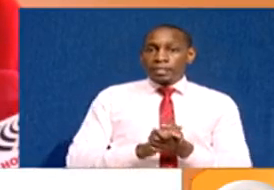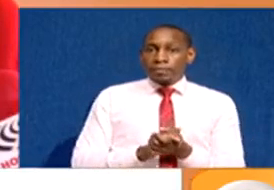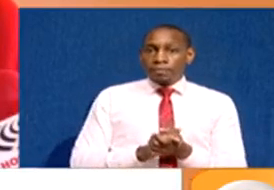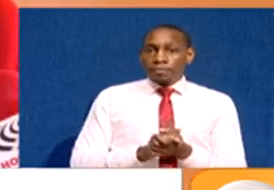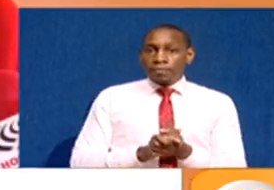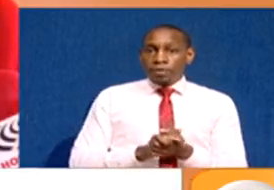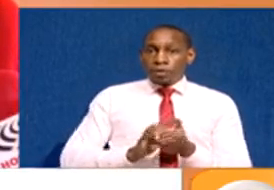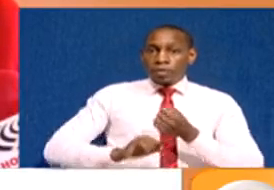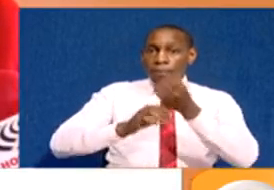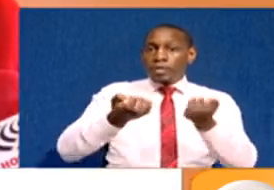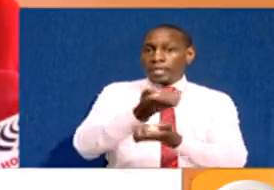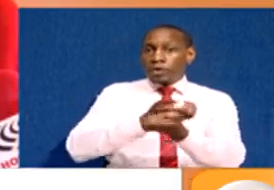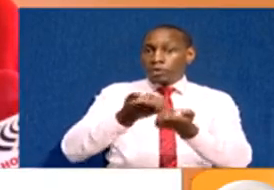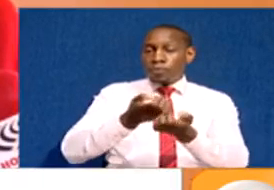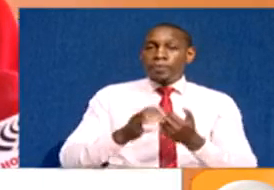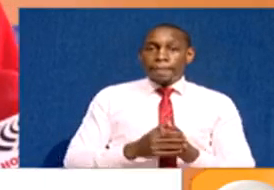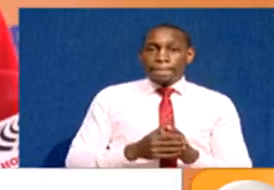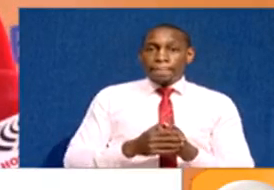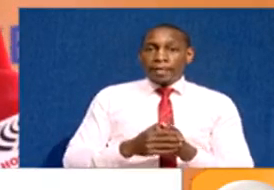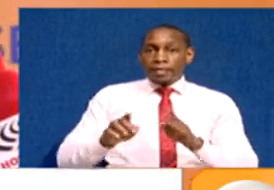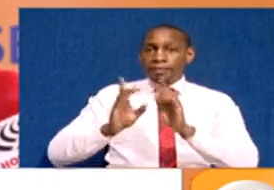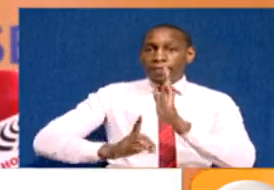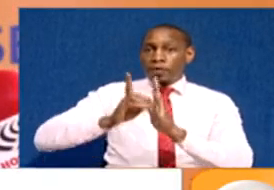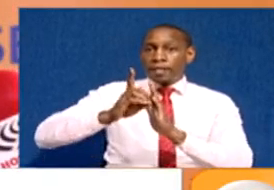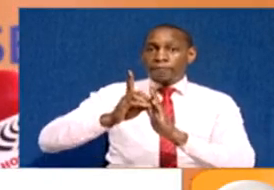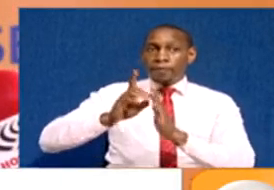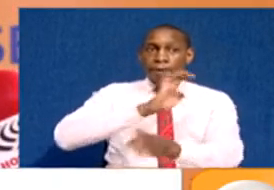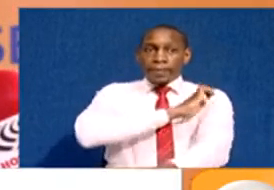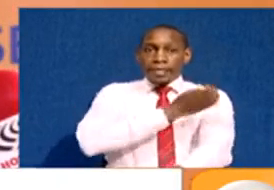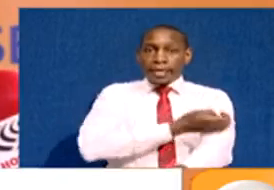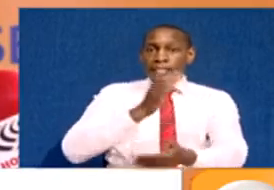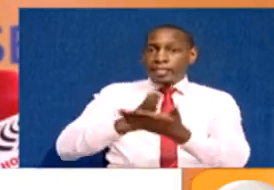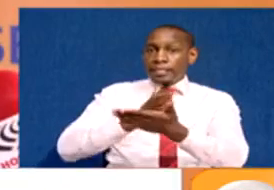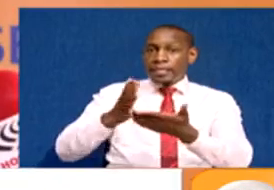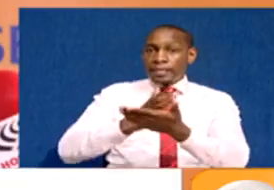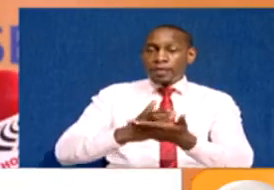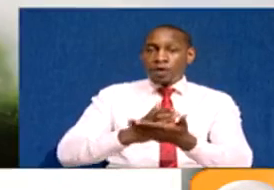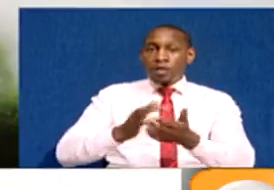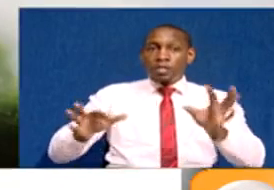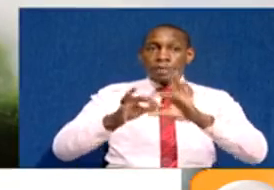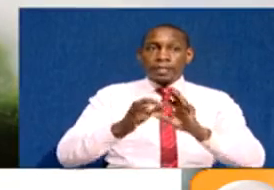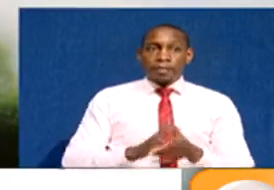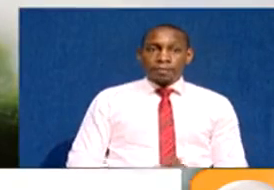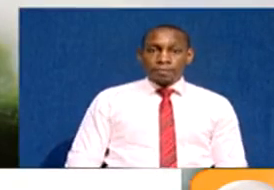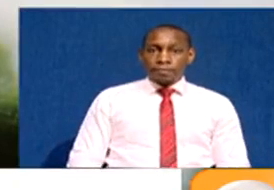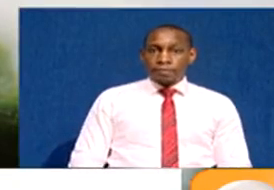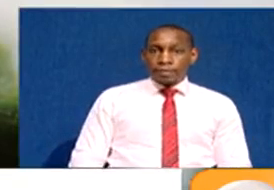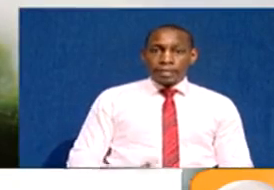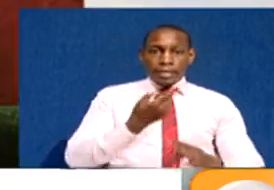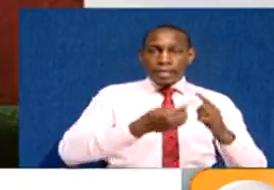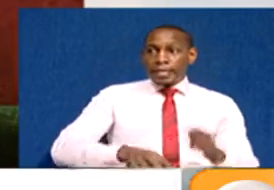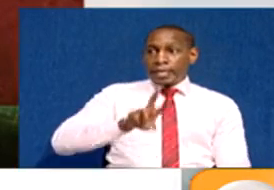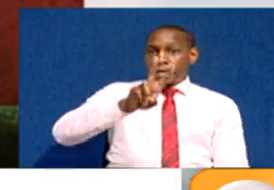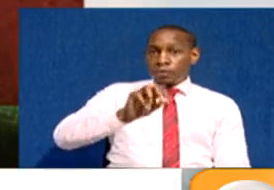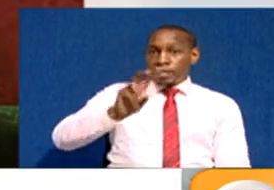our economy and in therefore development of energy, the energy sector collectively. In